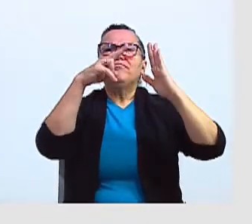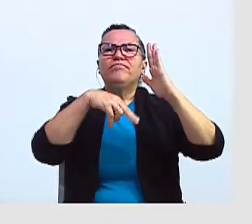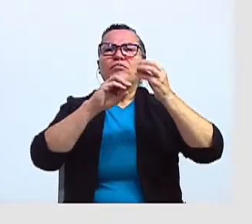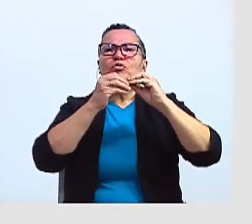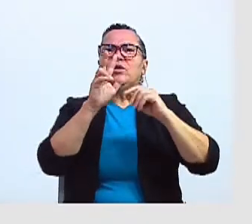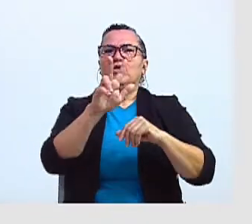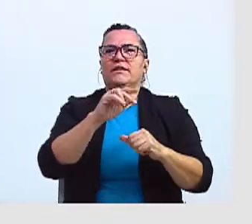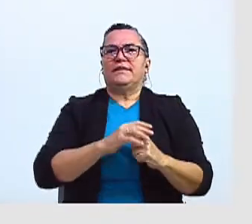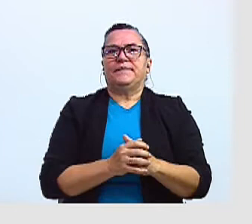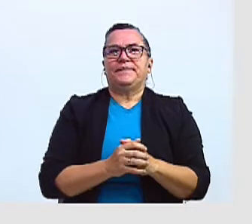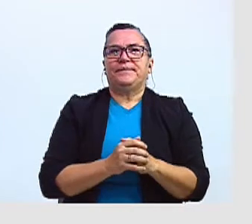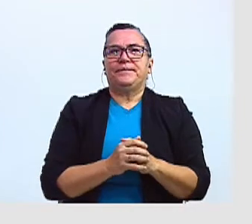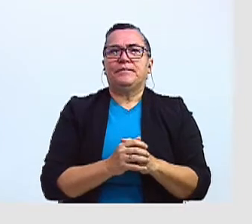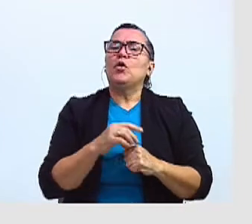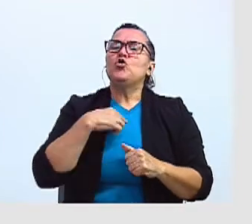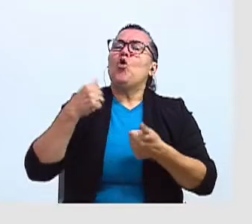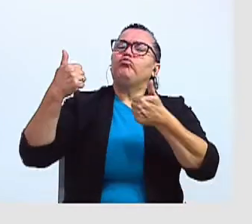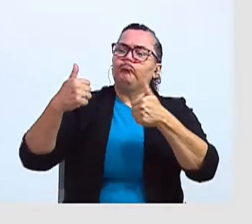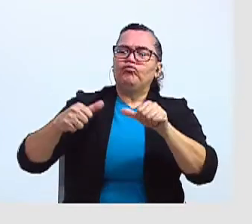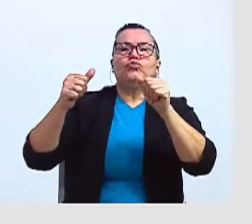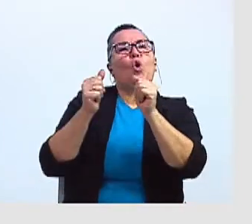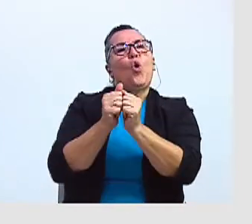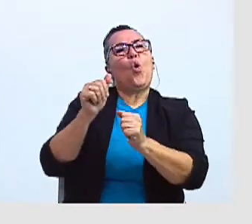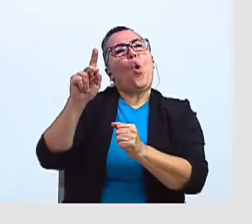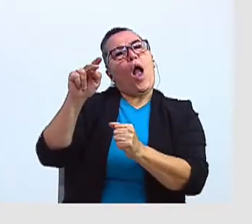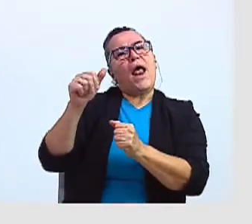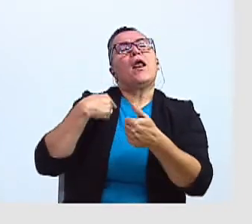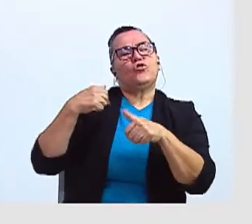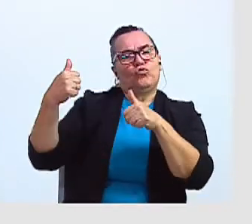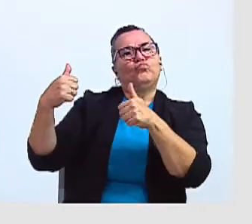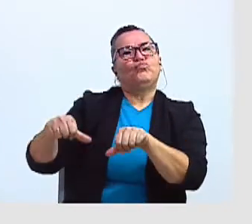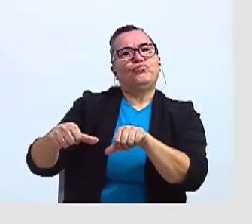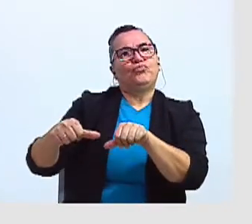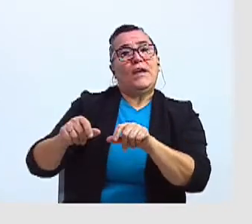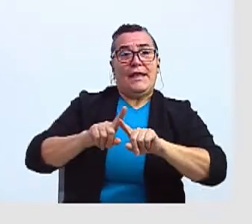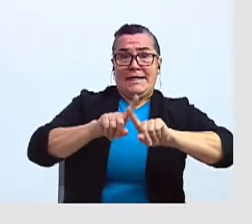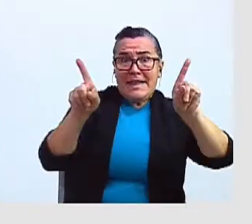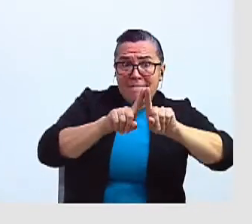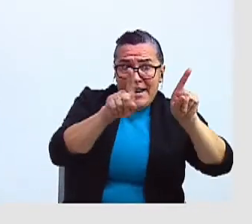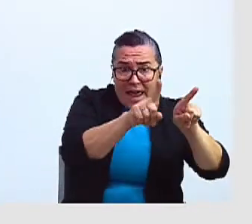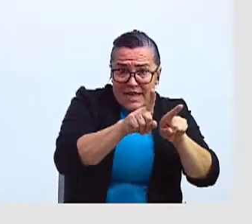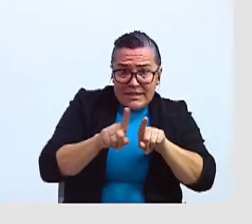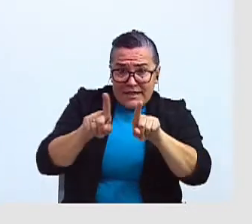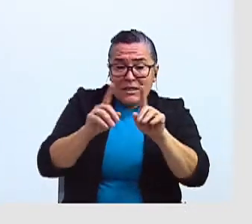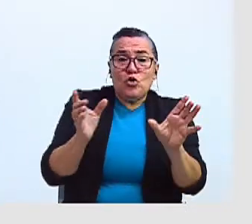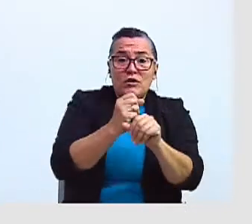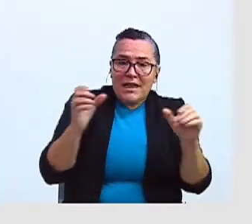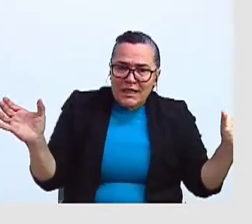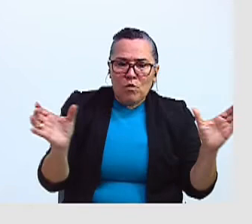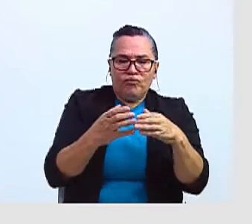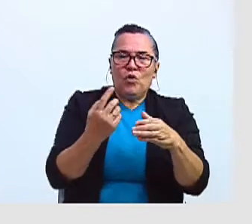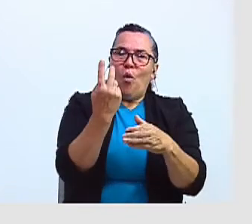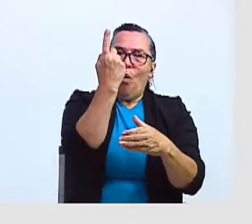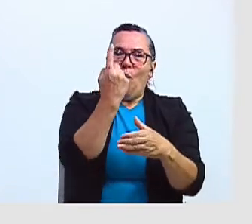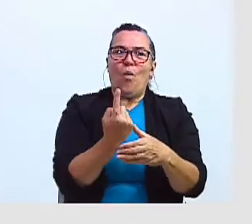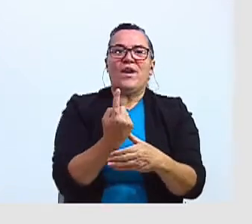3. I agree with Anna. Differences make us unique.